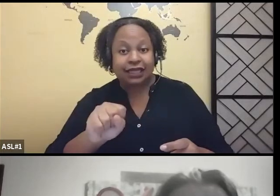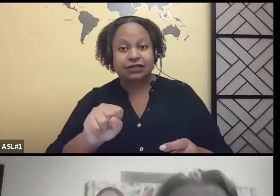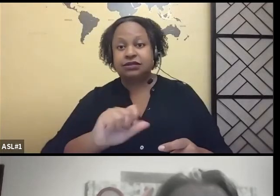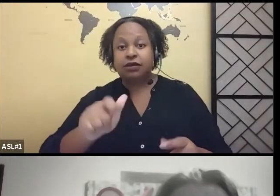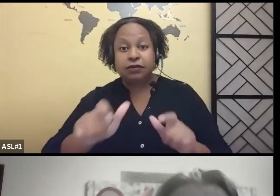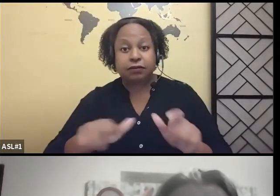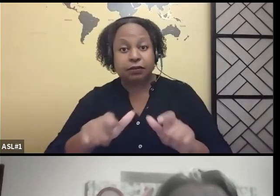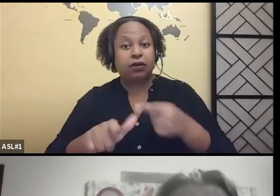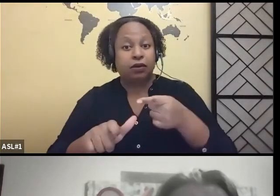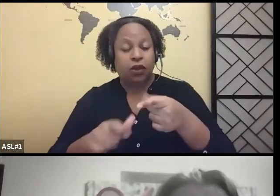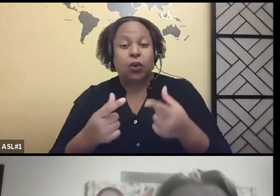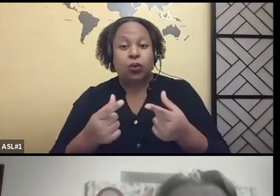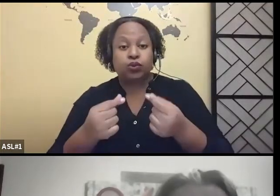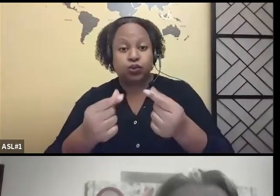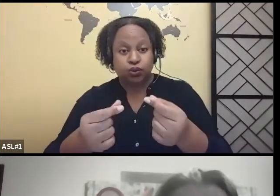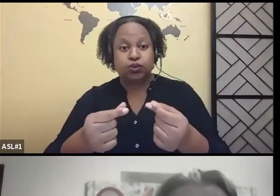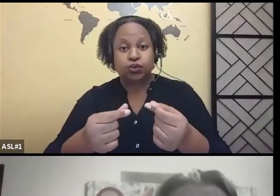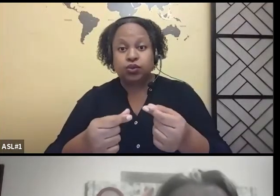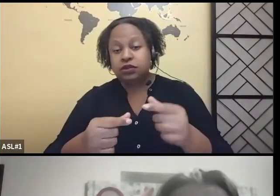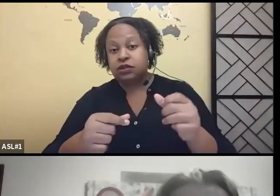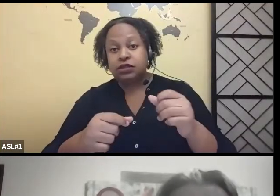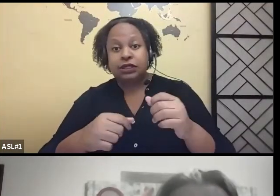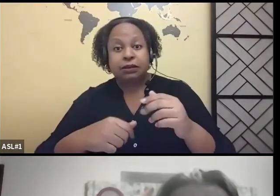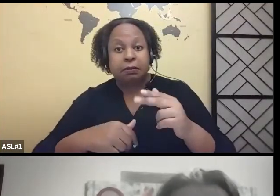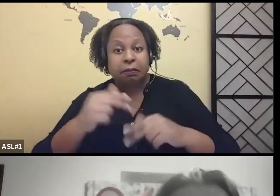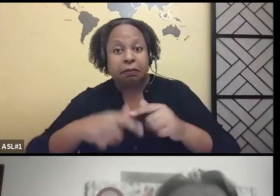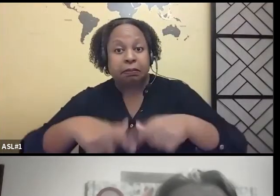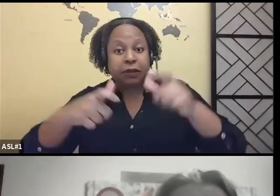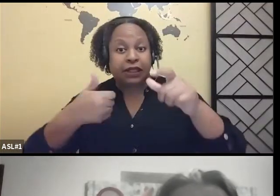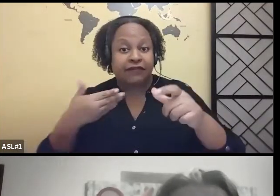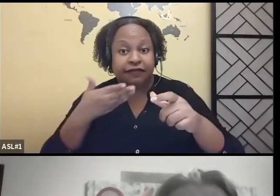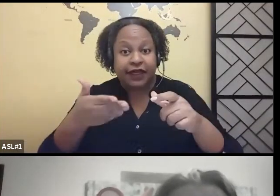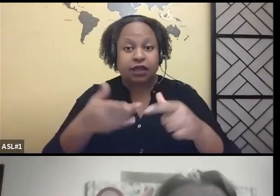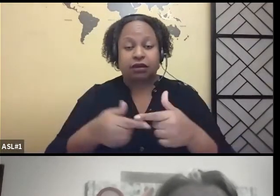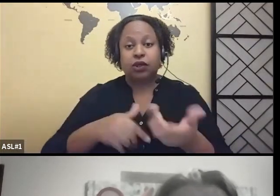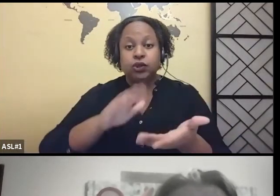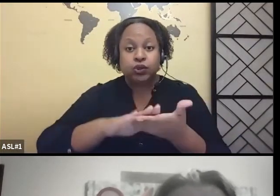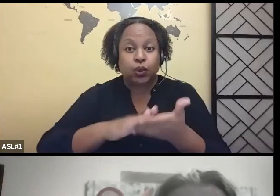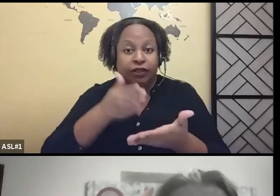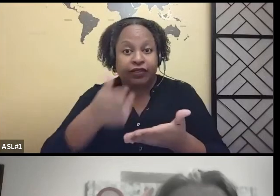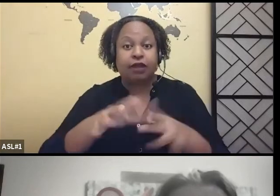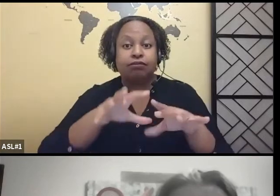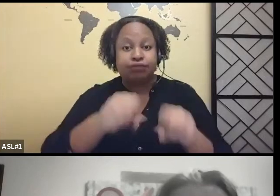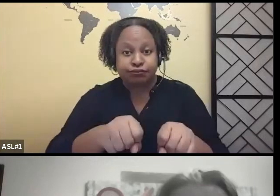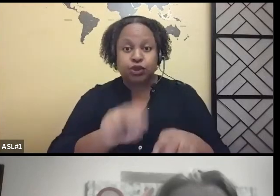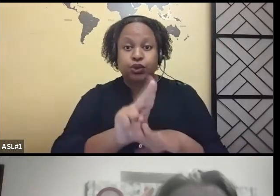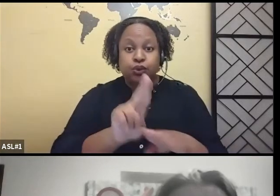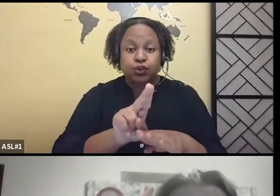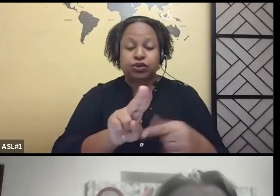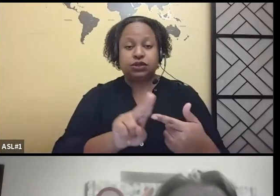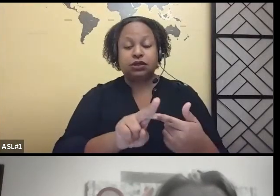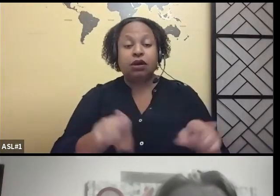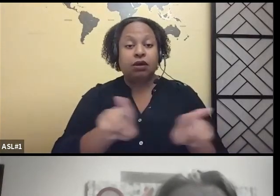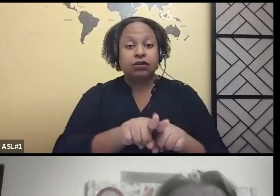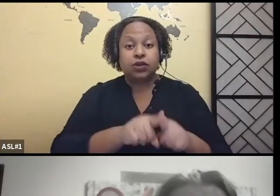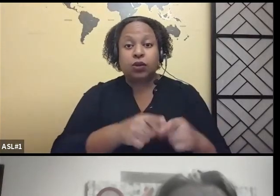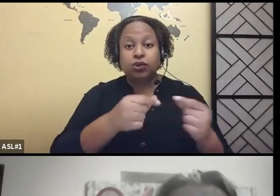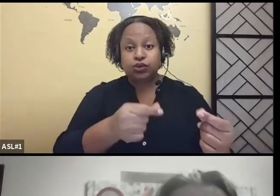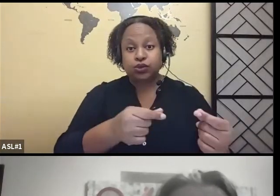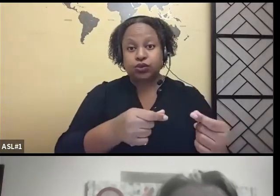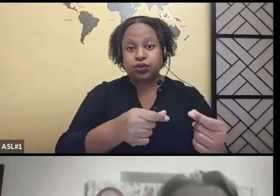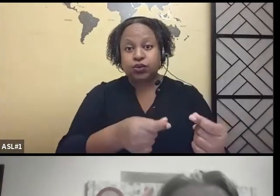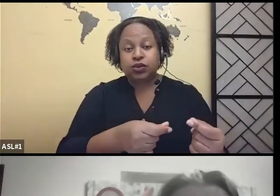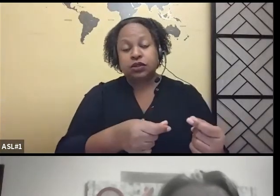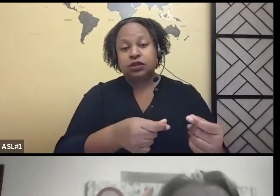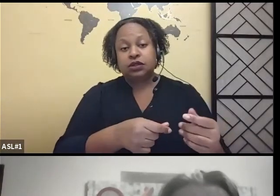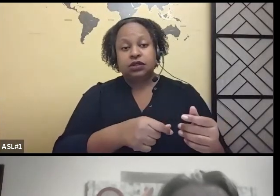already existing capacities, you know, buildings and schools and so forth, as well as developing new capacities in